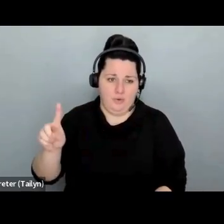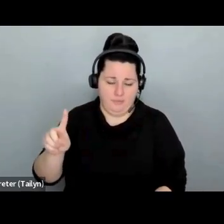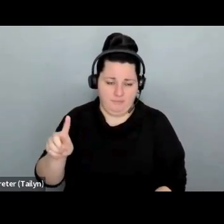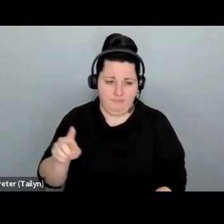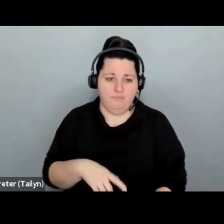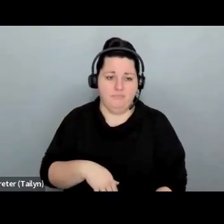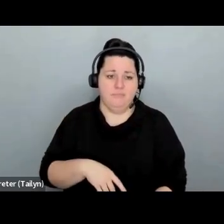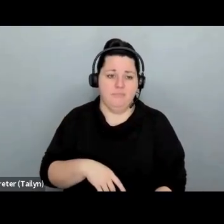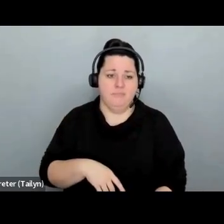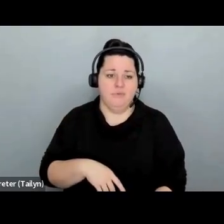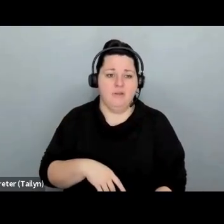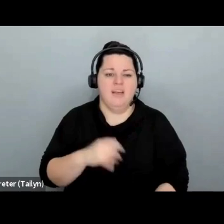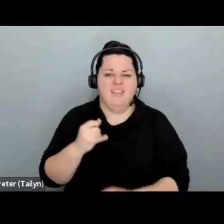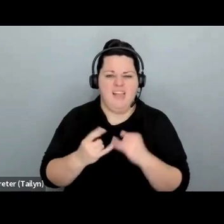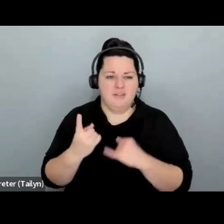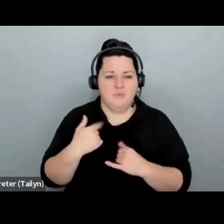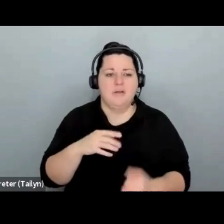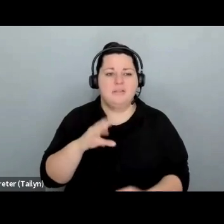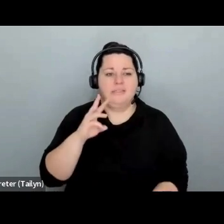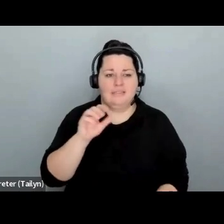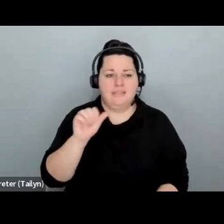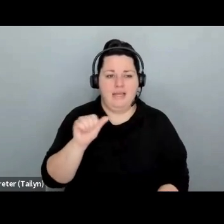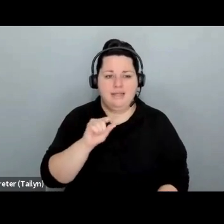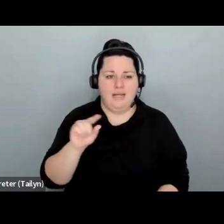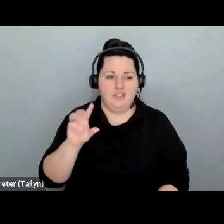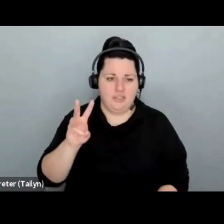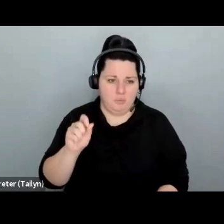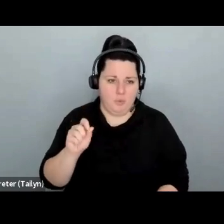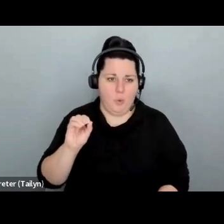6A-6.0331, and